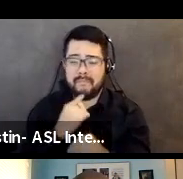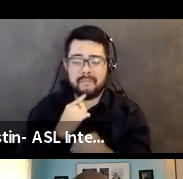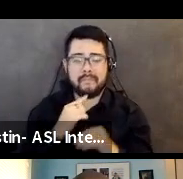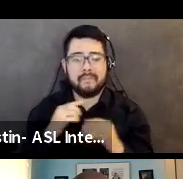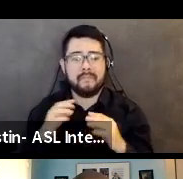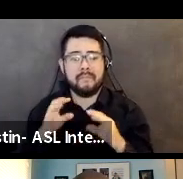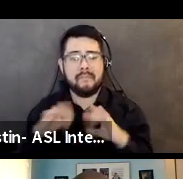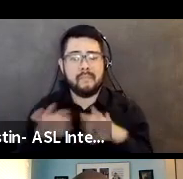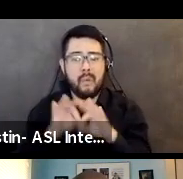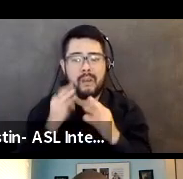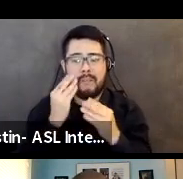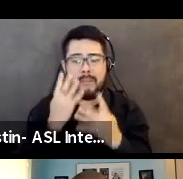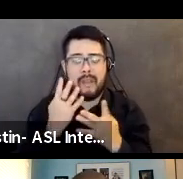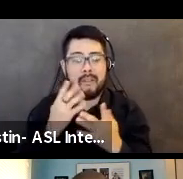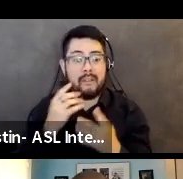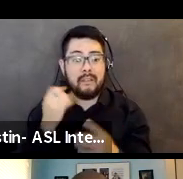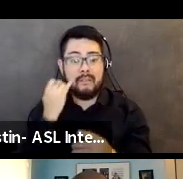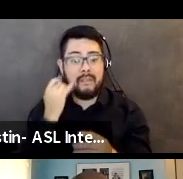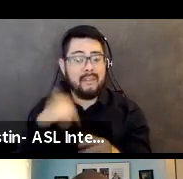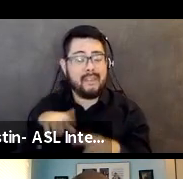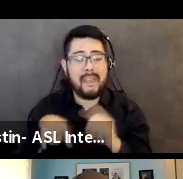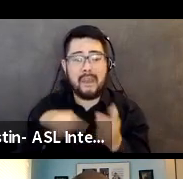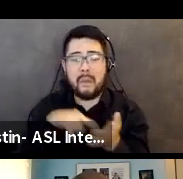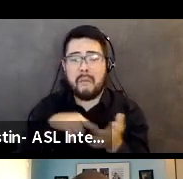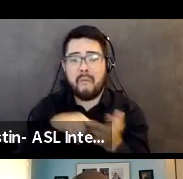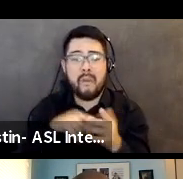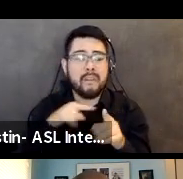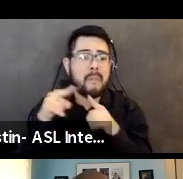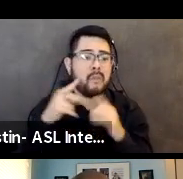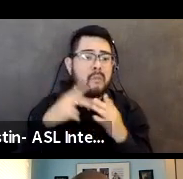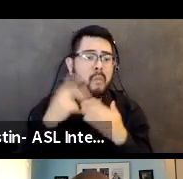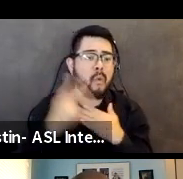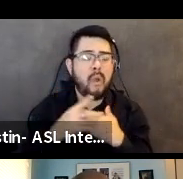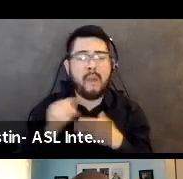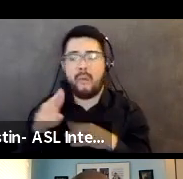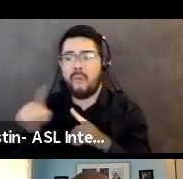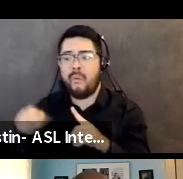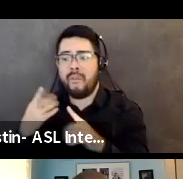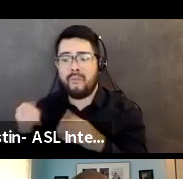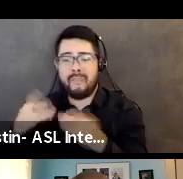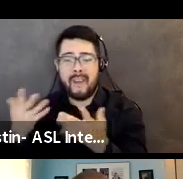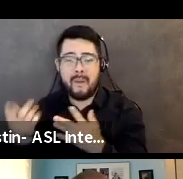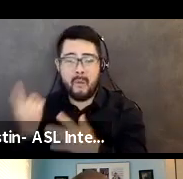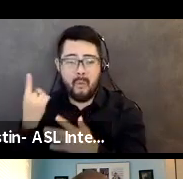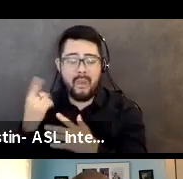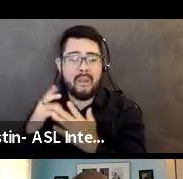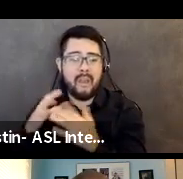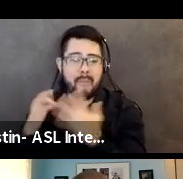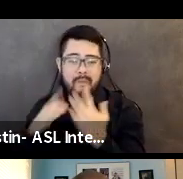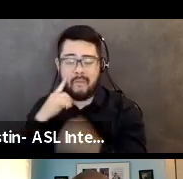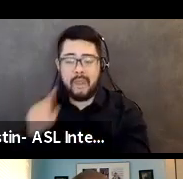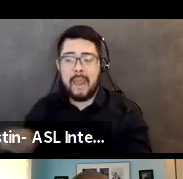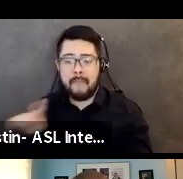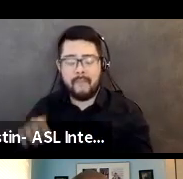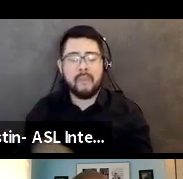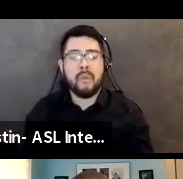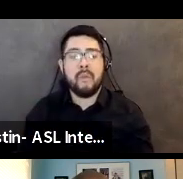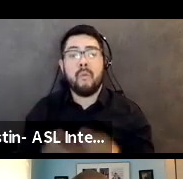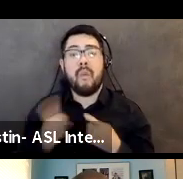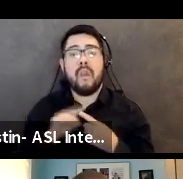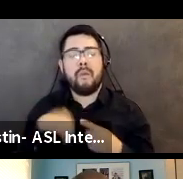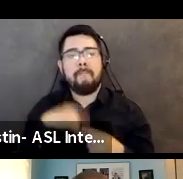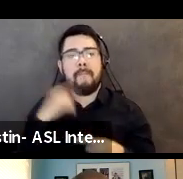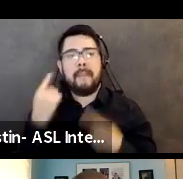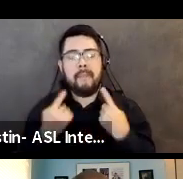afford any specialist programming or or just one that they will pick so when we move to a community for school and demand those